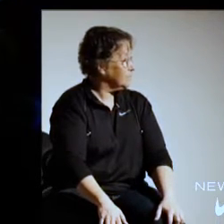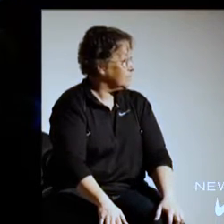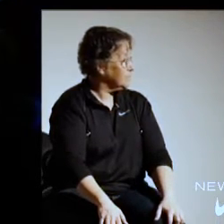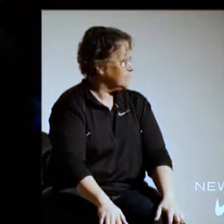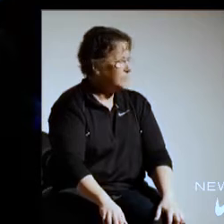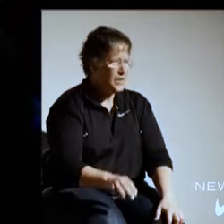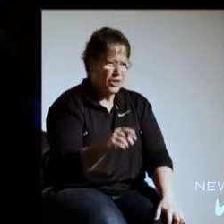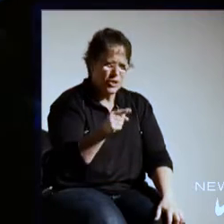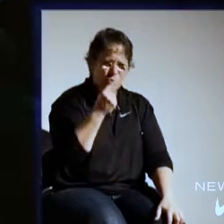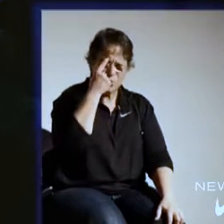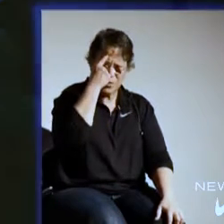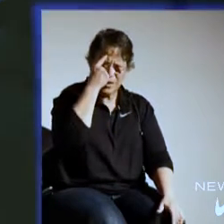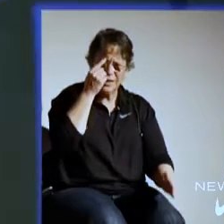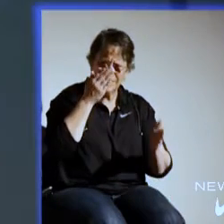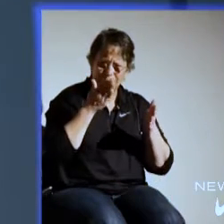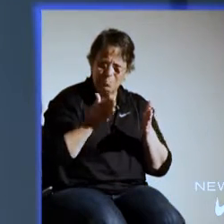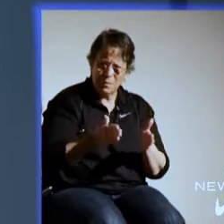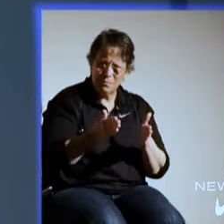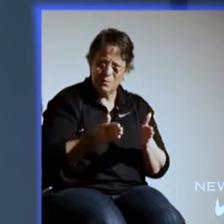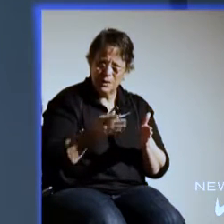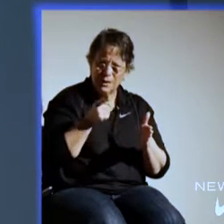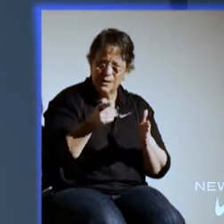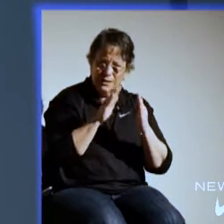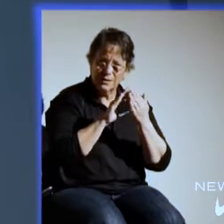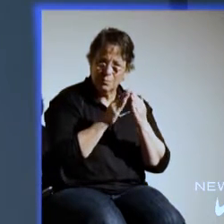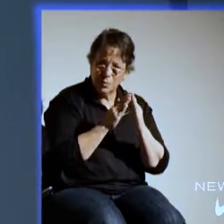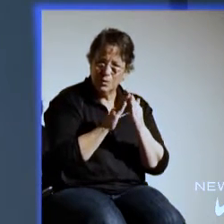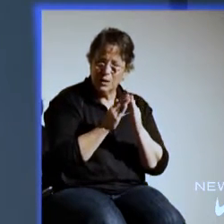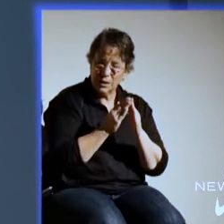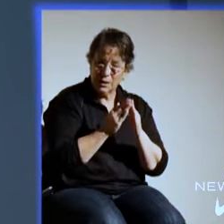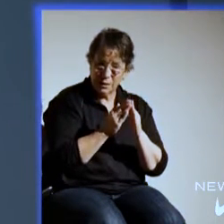Do you think the people in this greater community